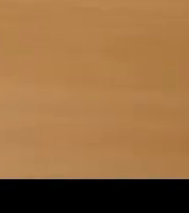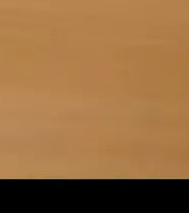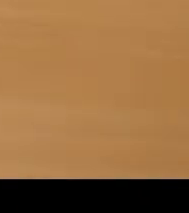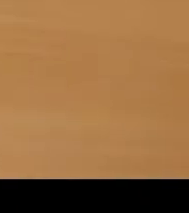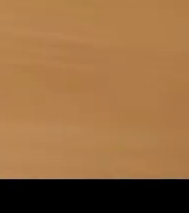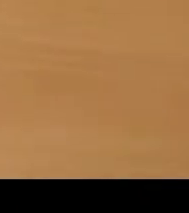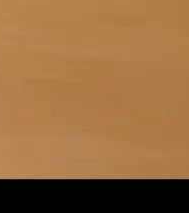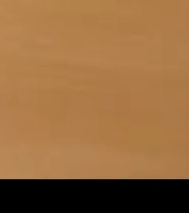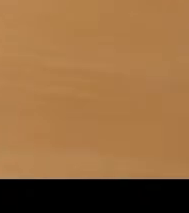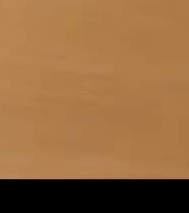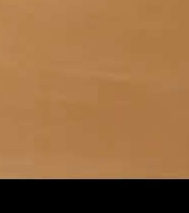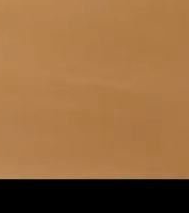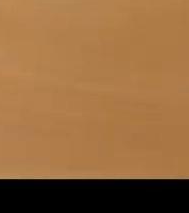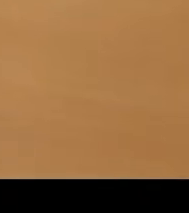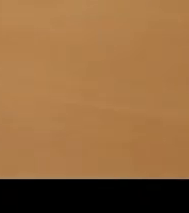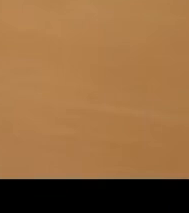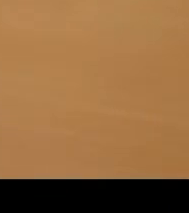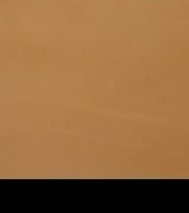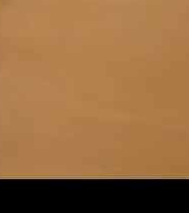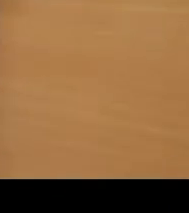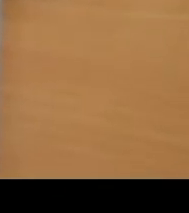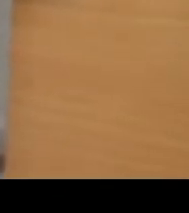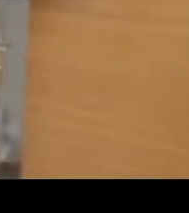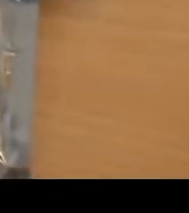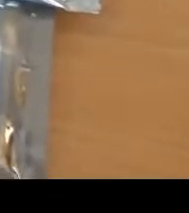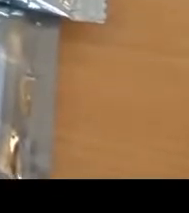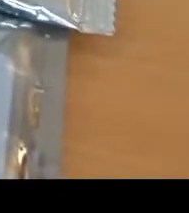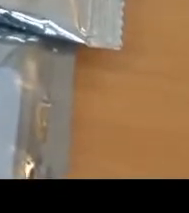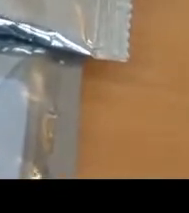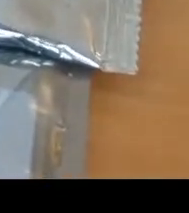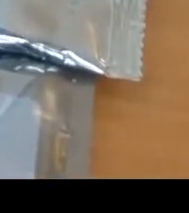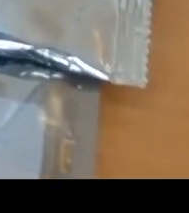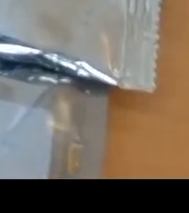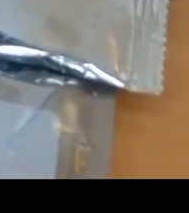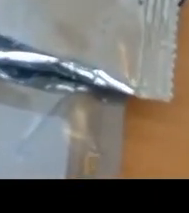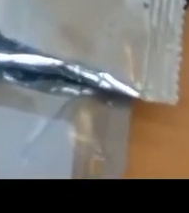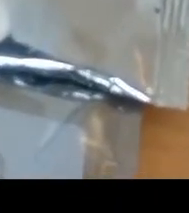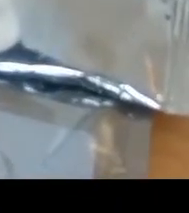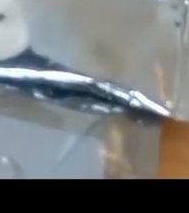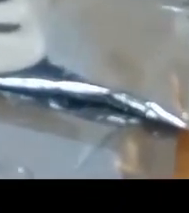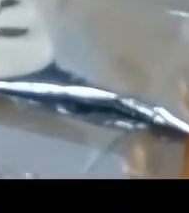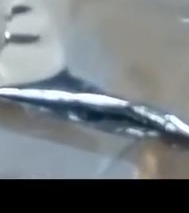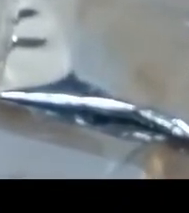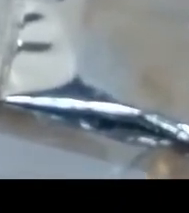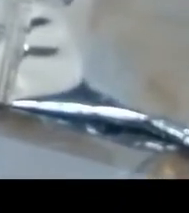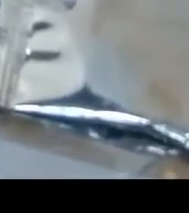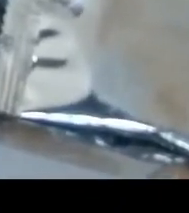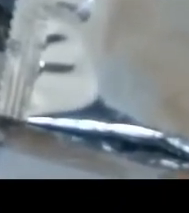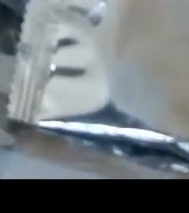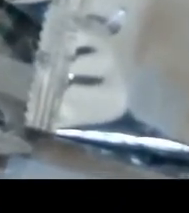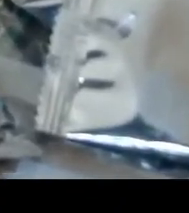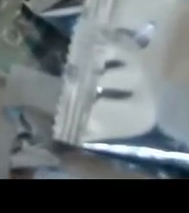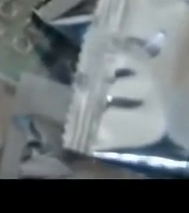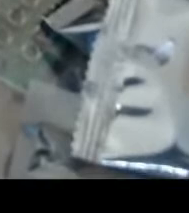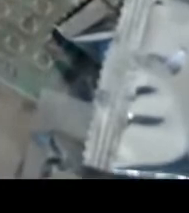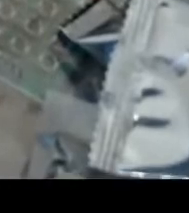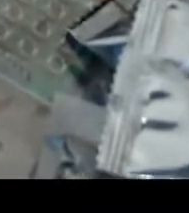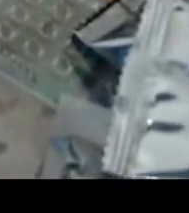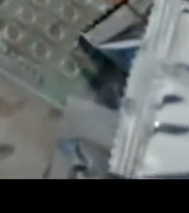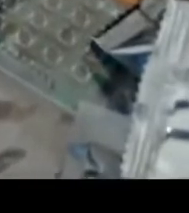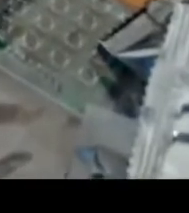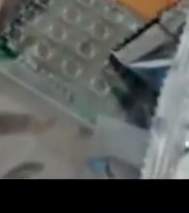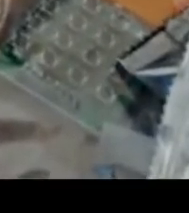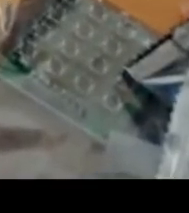some difficulties and some problems. Like example, we had inadequate time to balance our